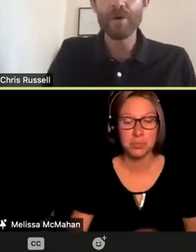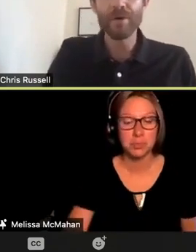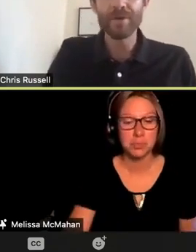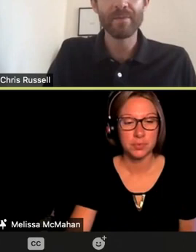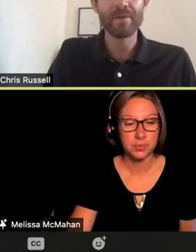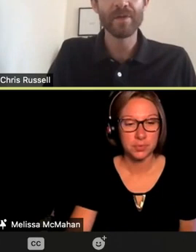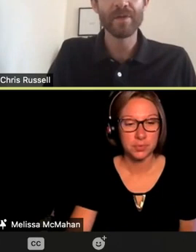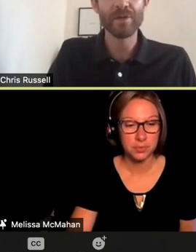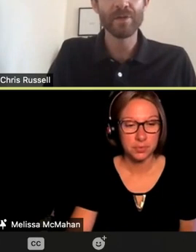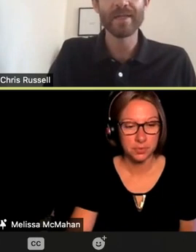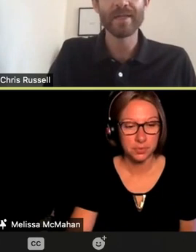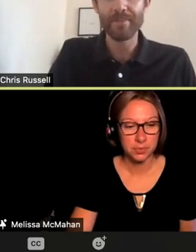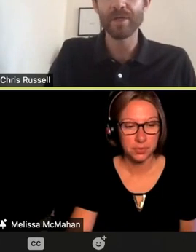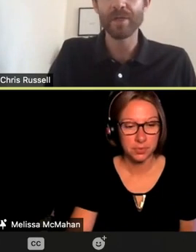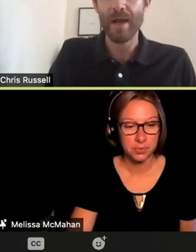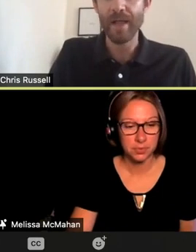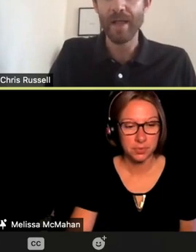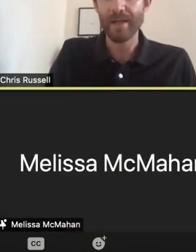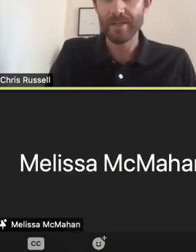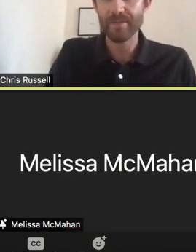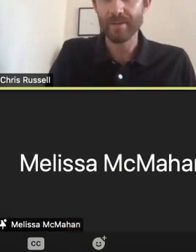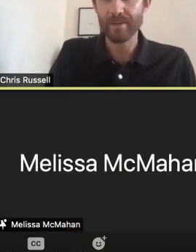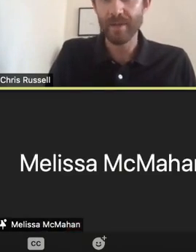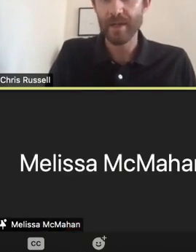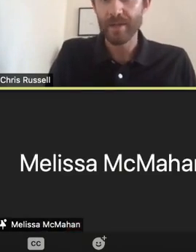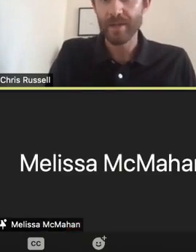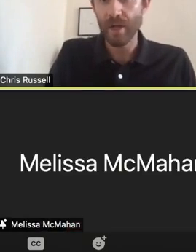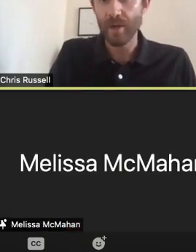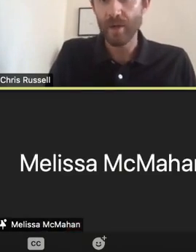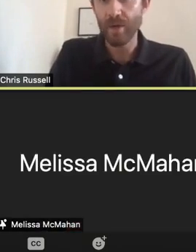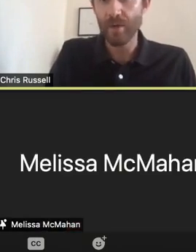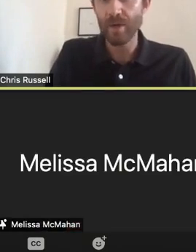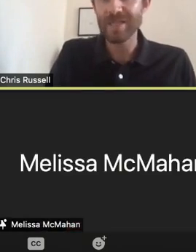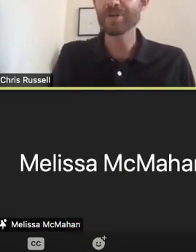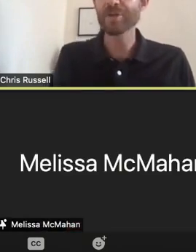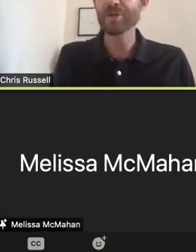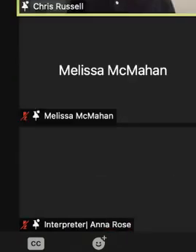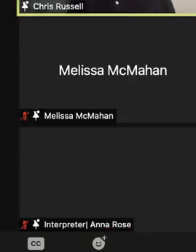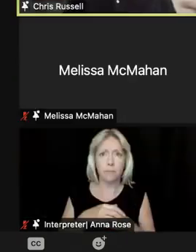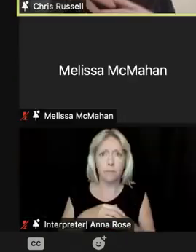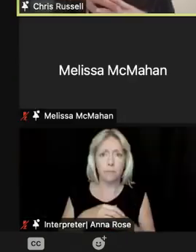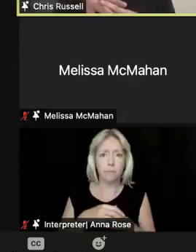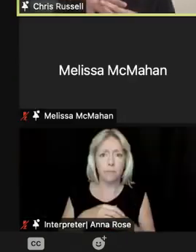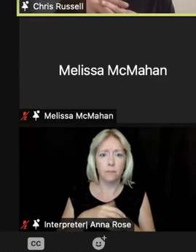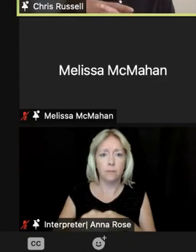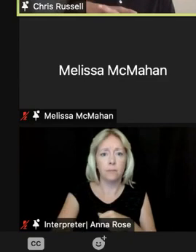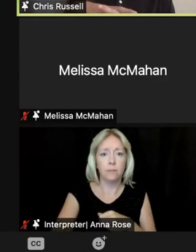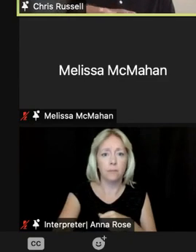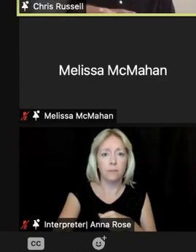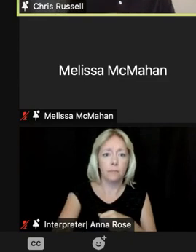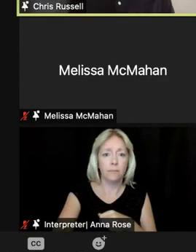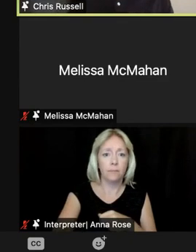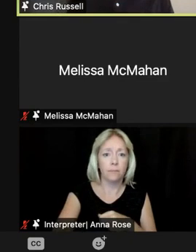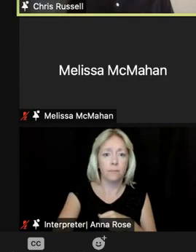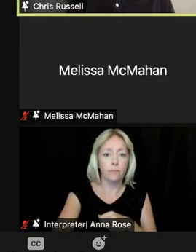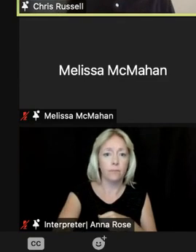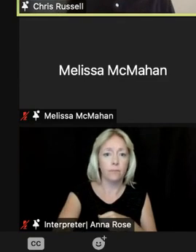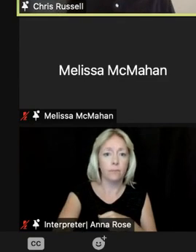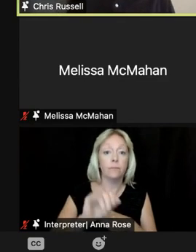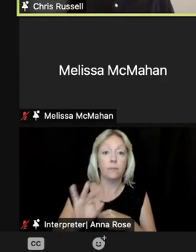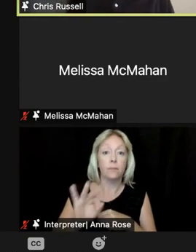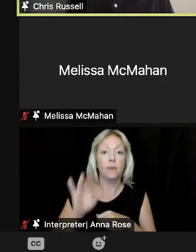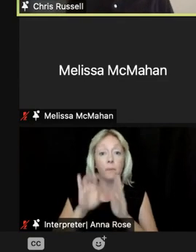Even photos can be visually and conceptually complex. Okay, so especially when they have overlapping features.